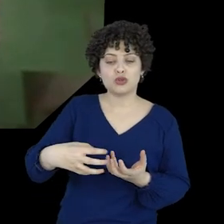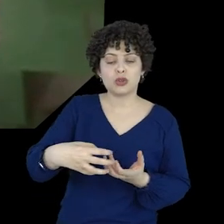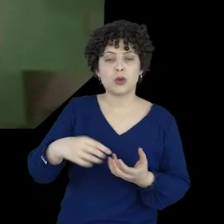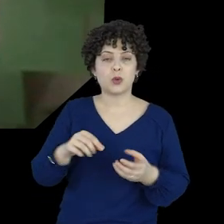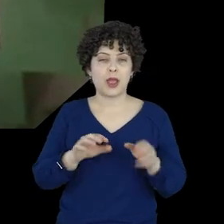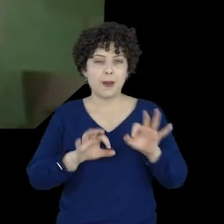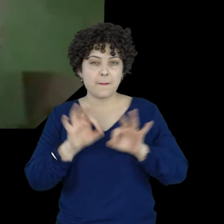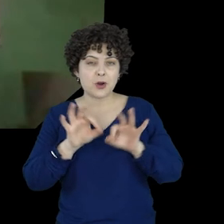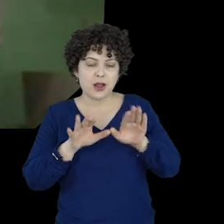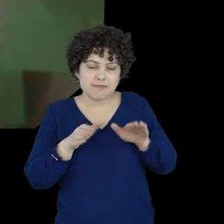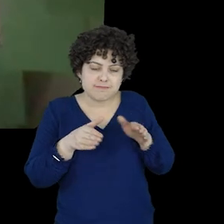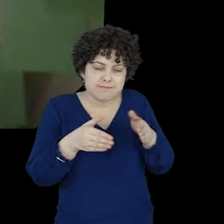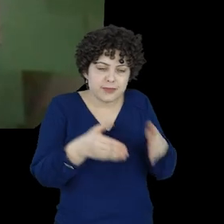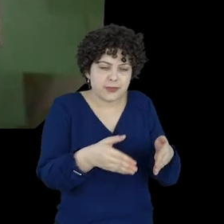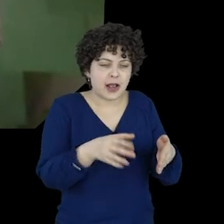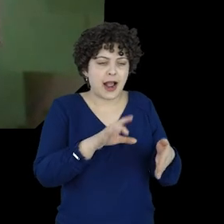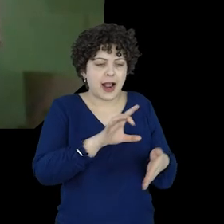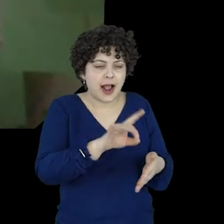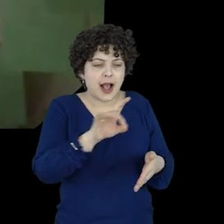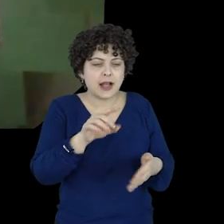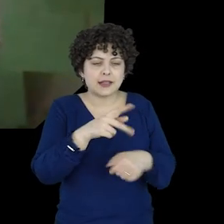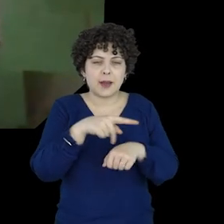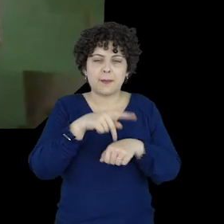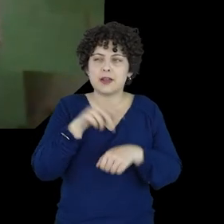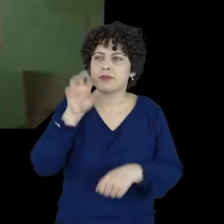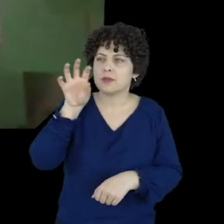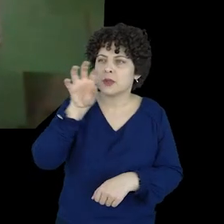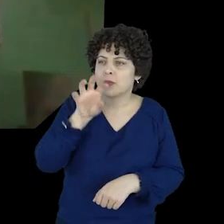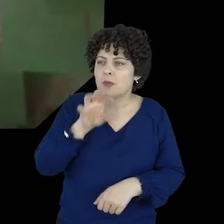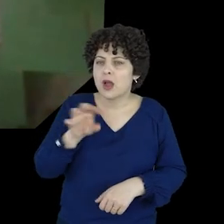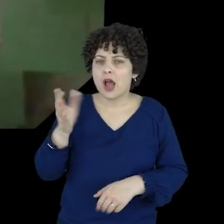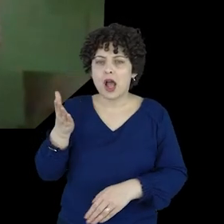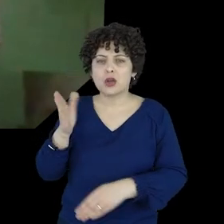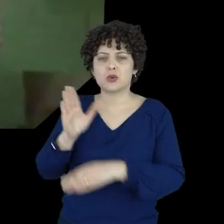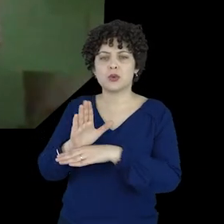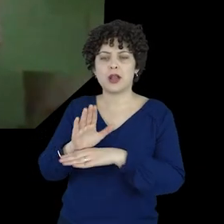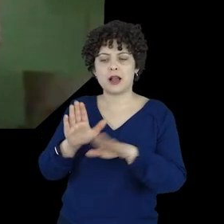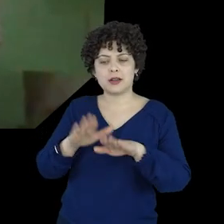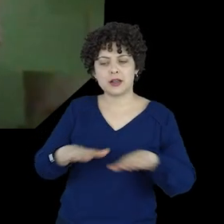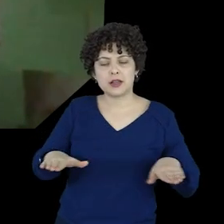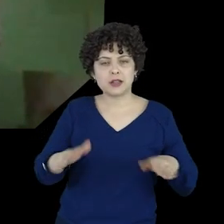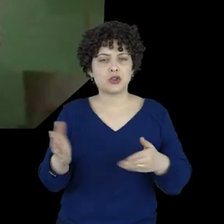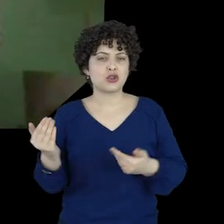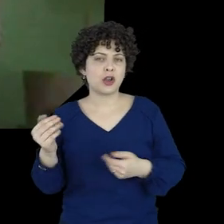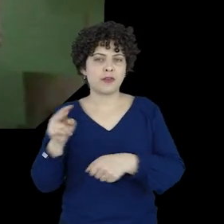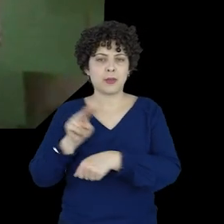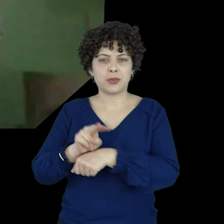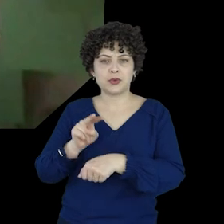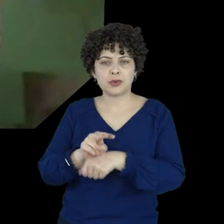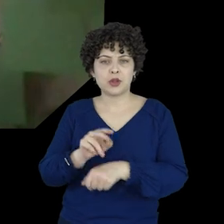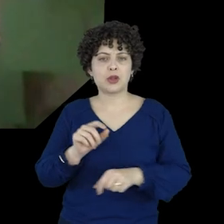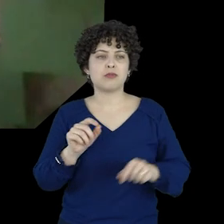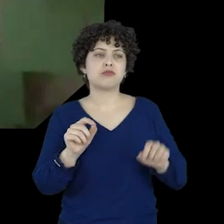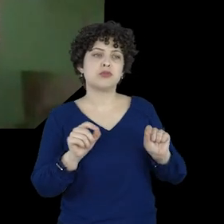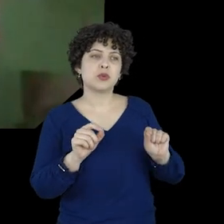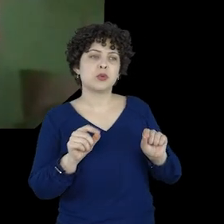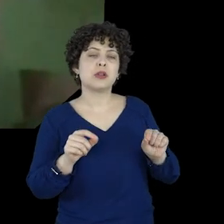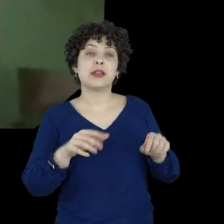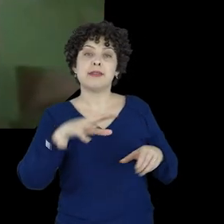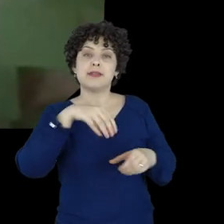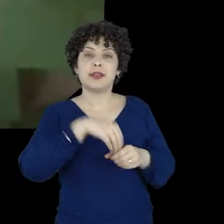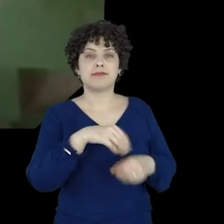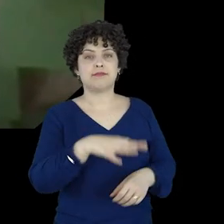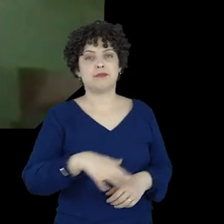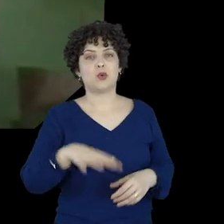the region or the continent in their country-specific designs of frame to help